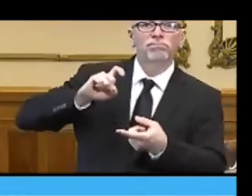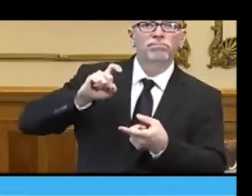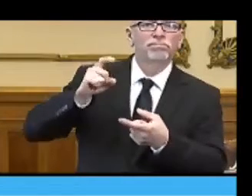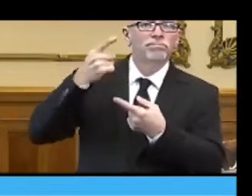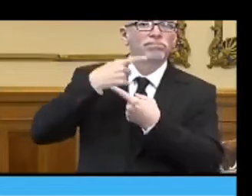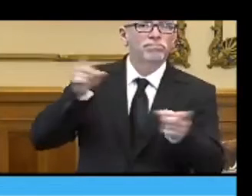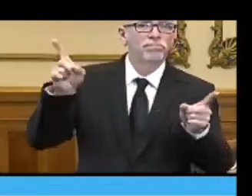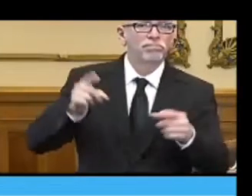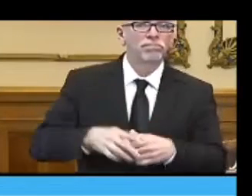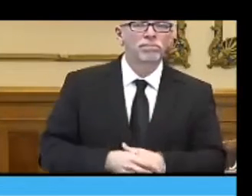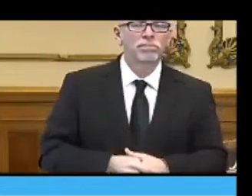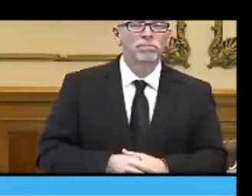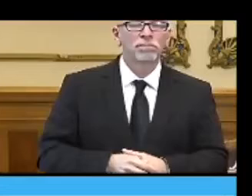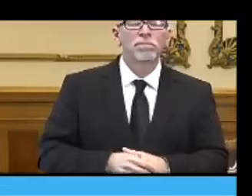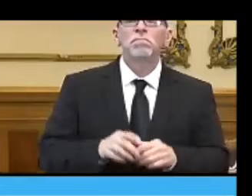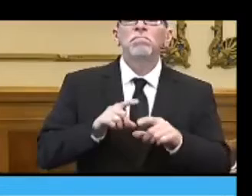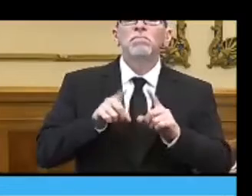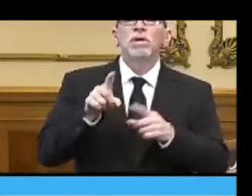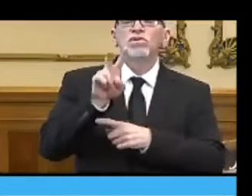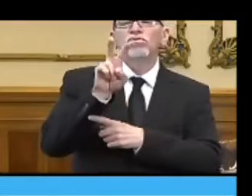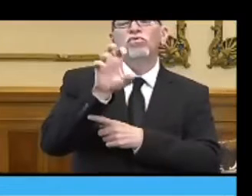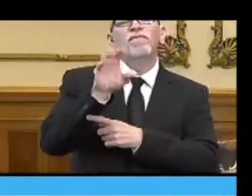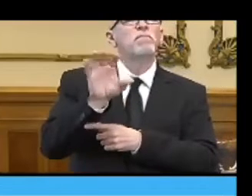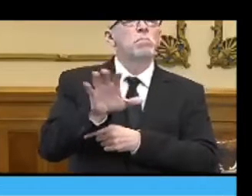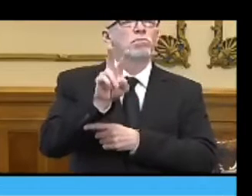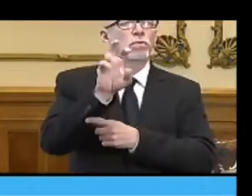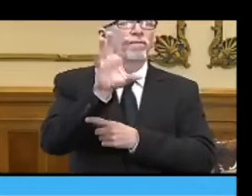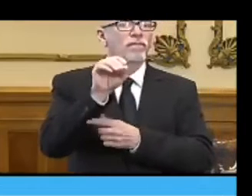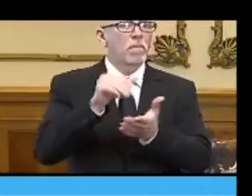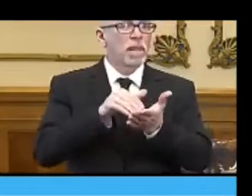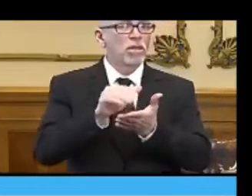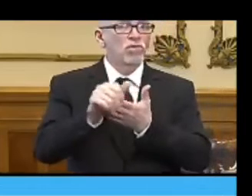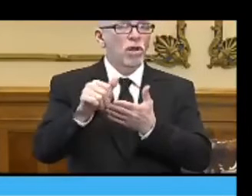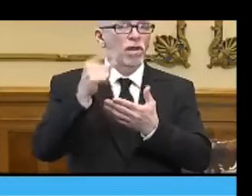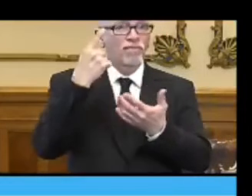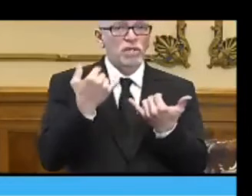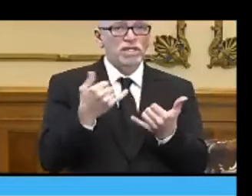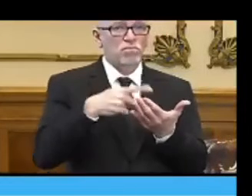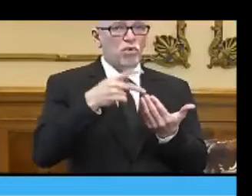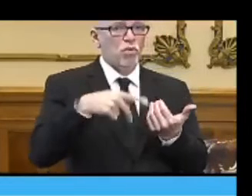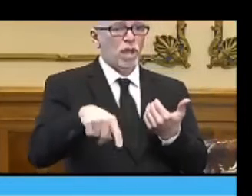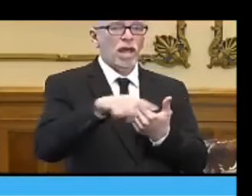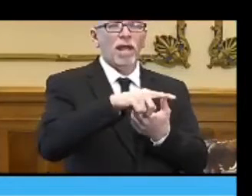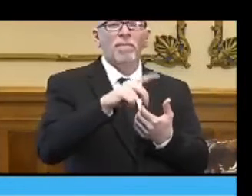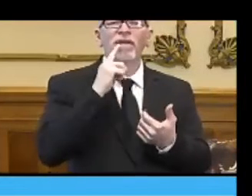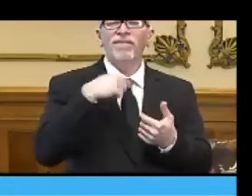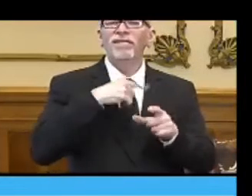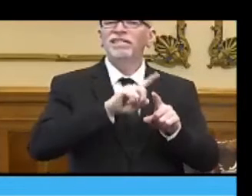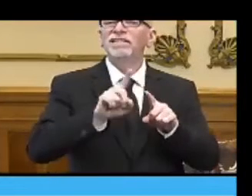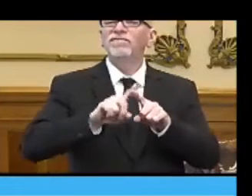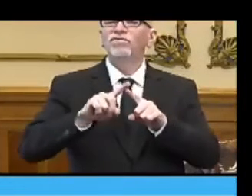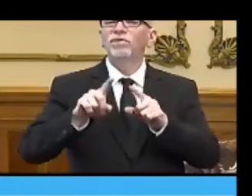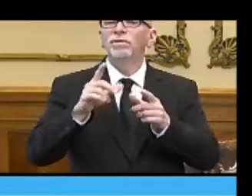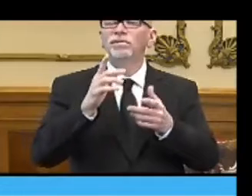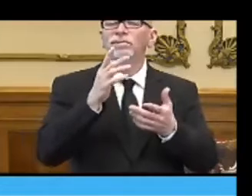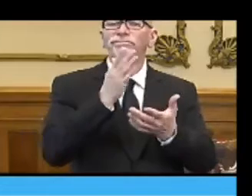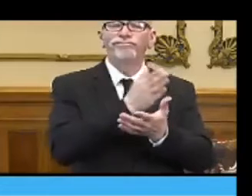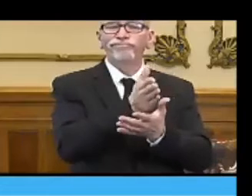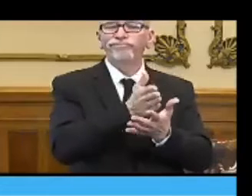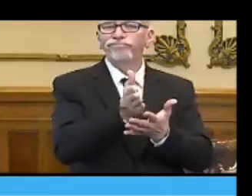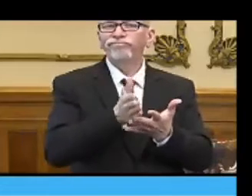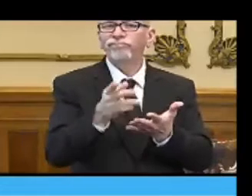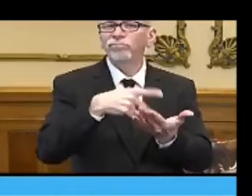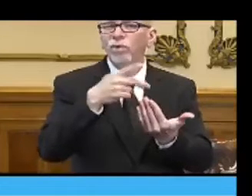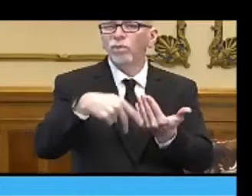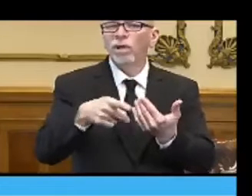out. But the $250 million for existing programs range across several different program